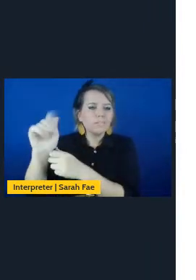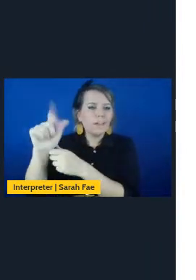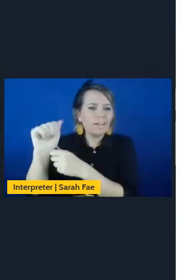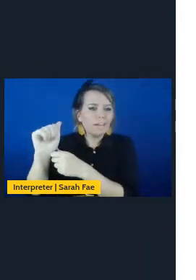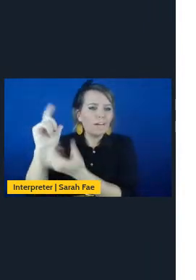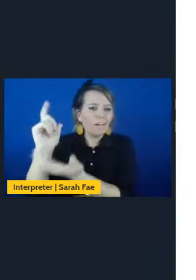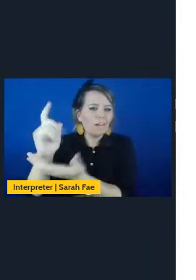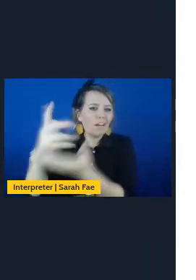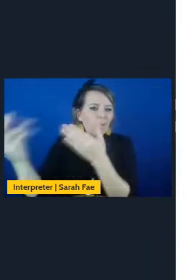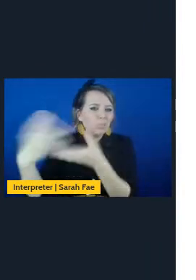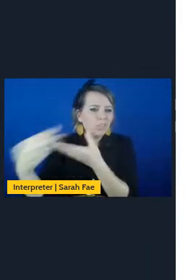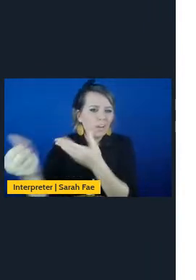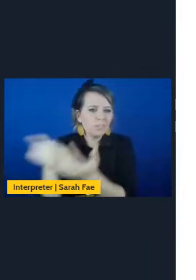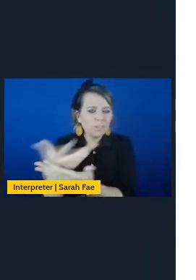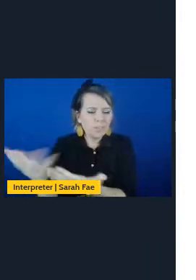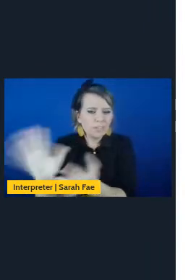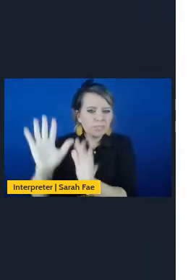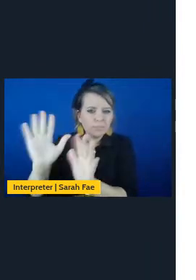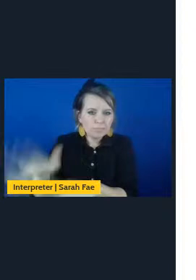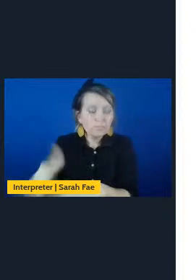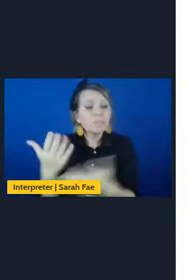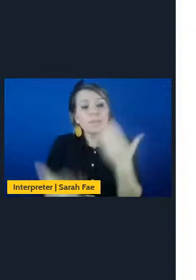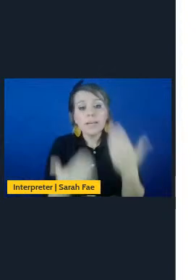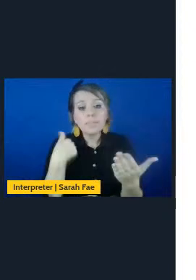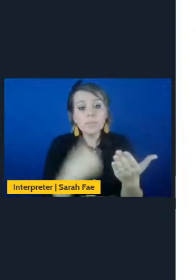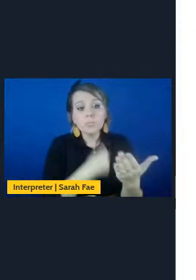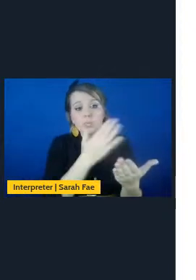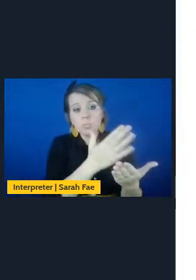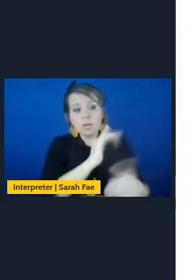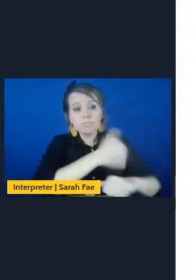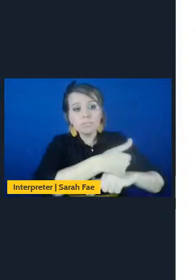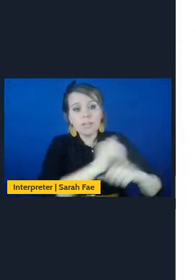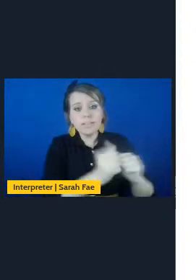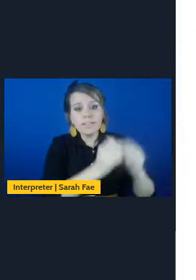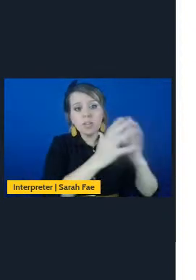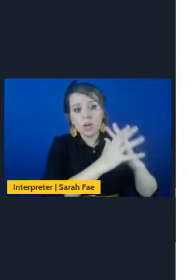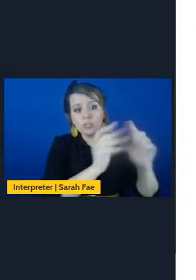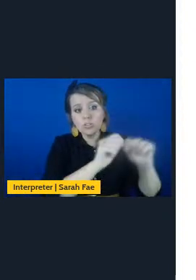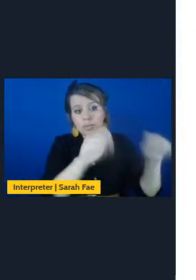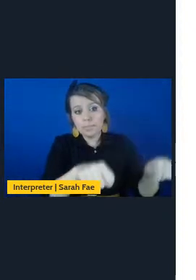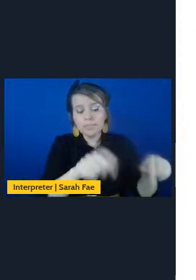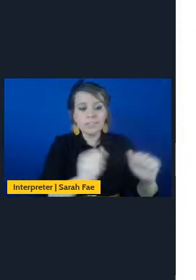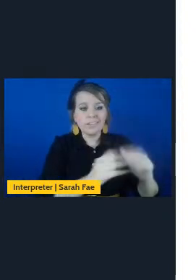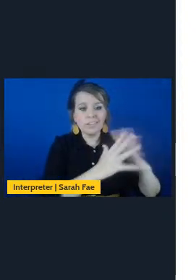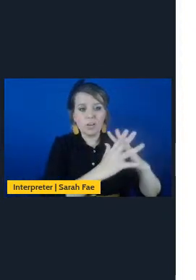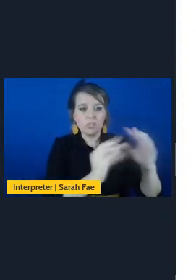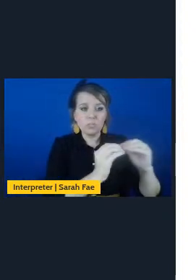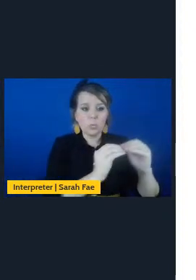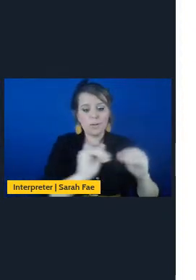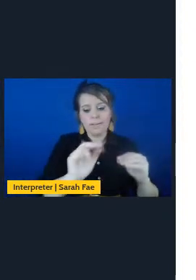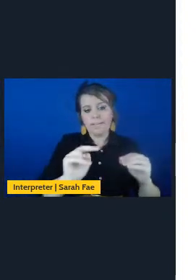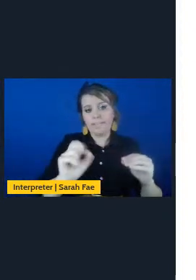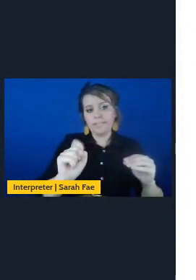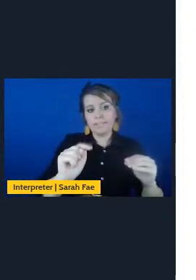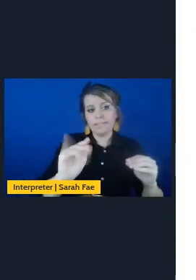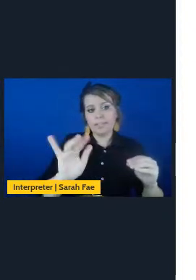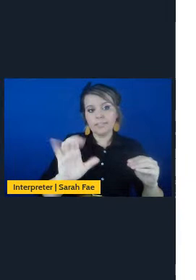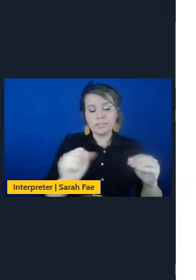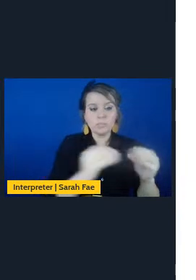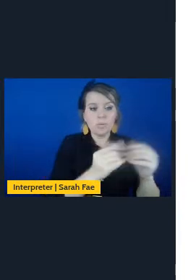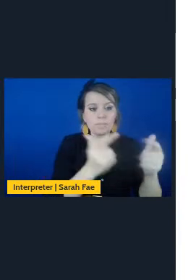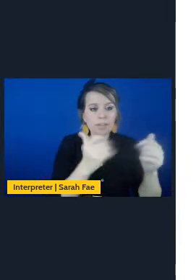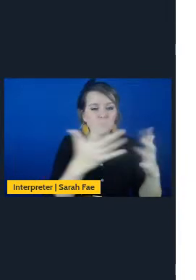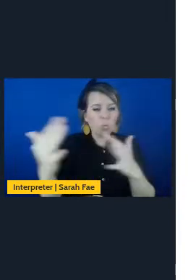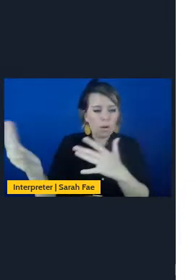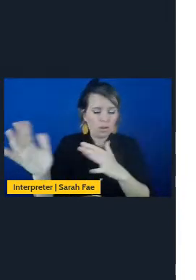instance lifecycle. We may want to build launch templates capability so we can launch more instances faster, and so on.